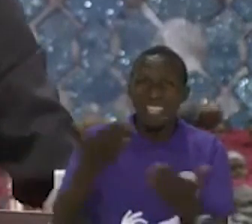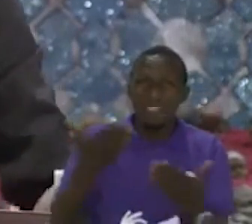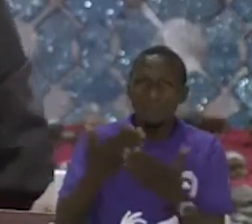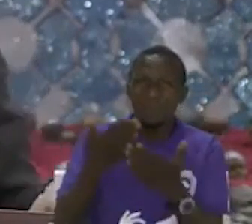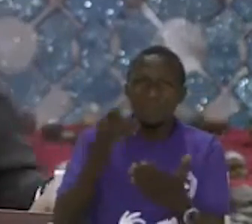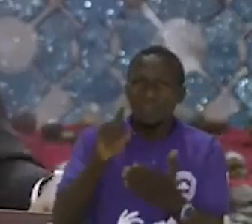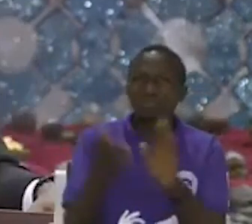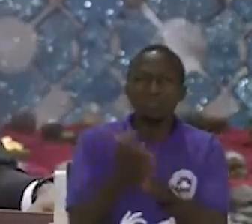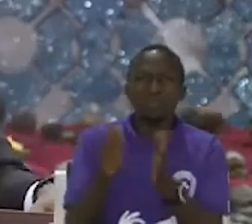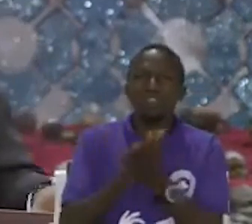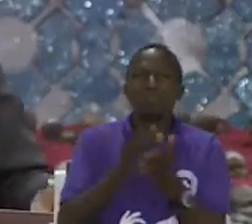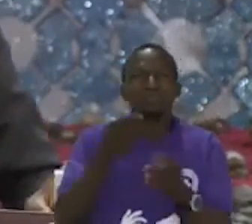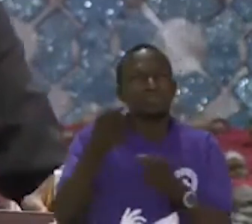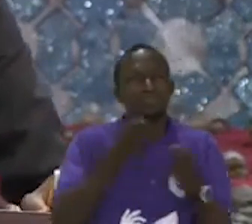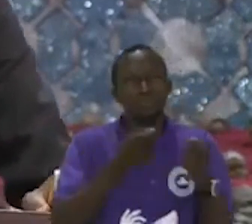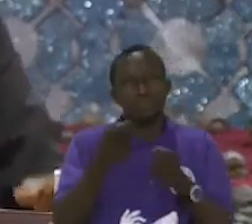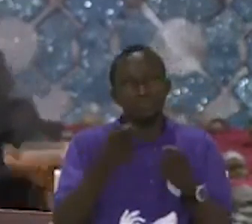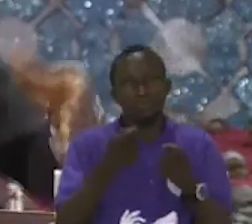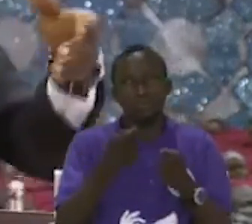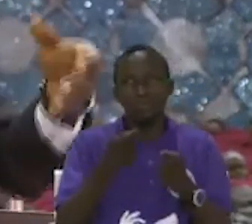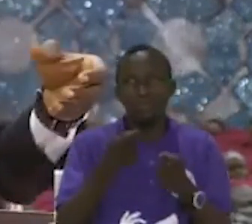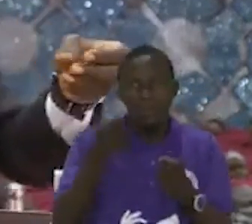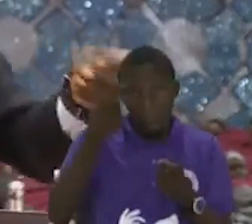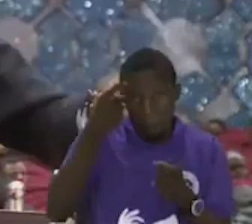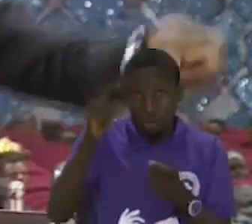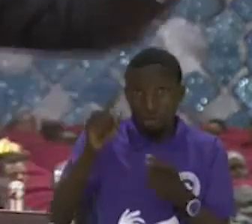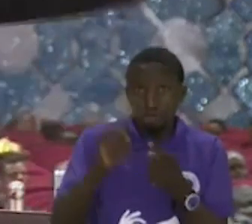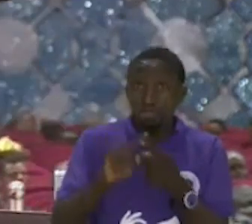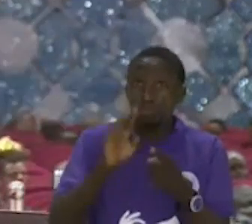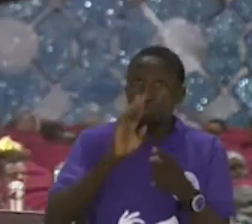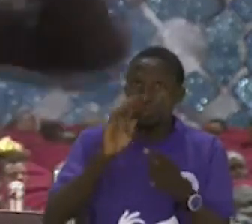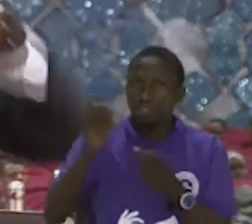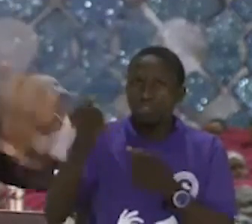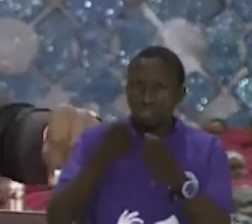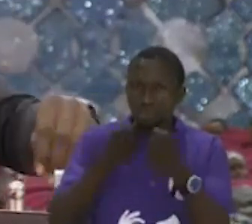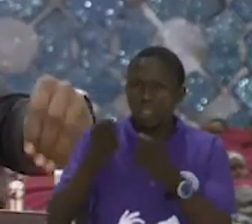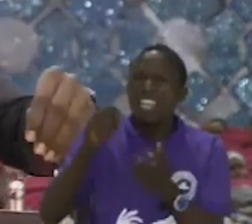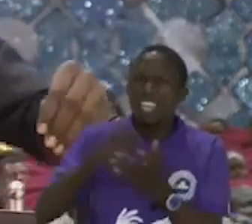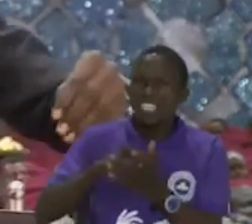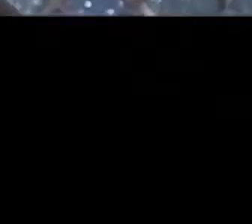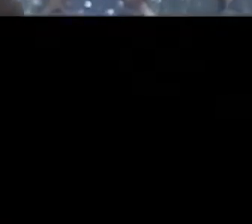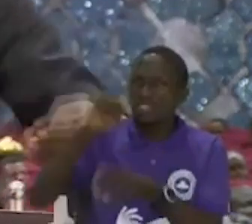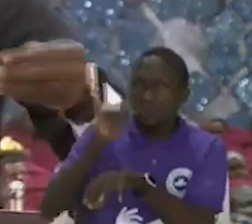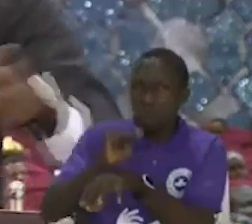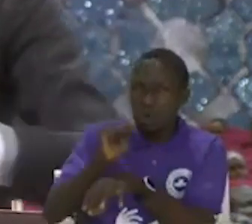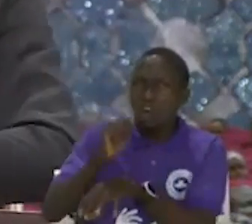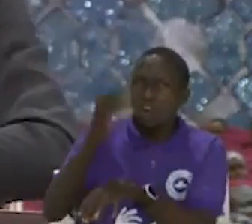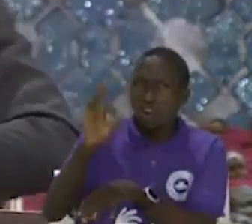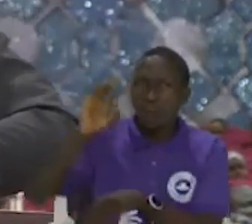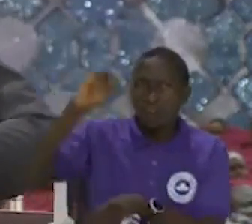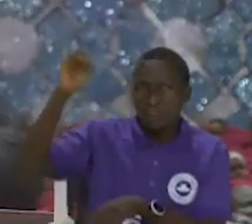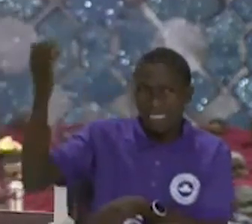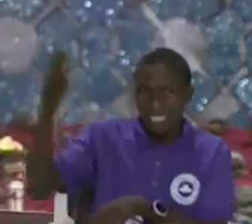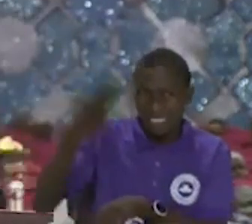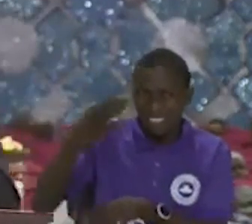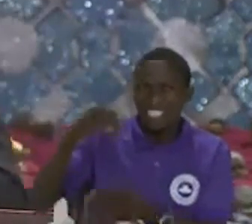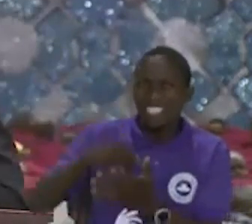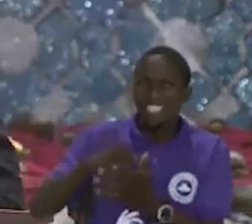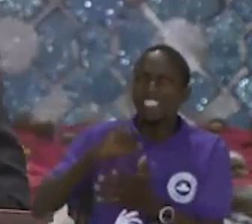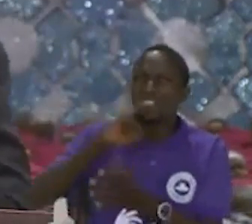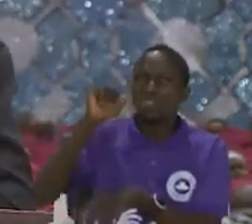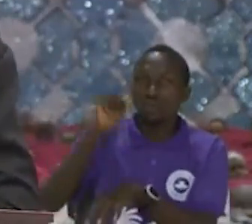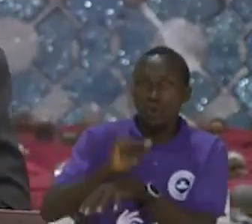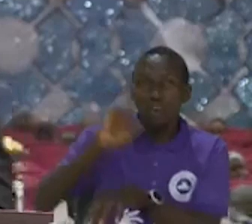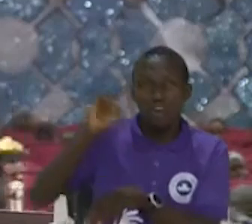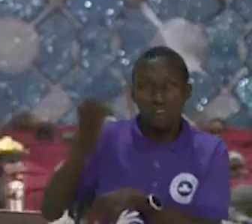dominion. For you to come into the position of dominion, it is already a work of grace. It is already a work of grace.